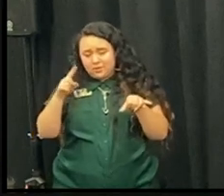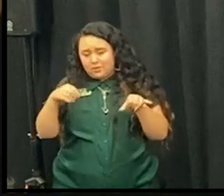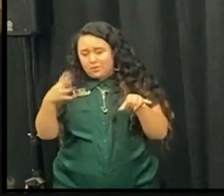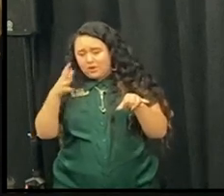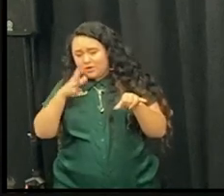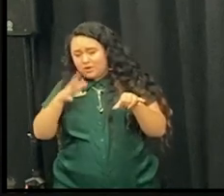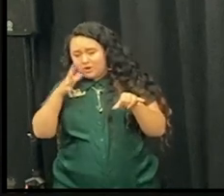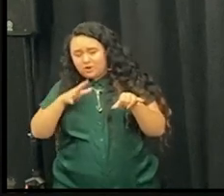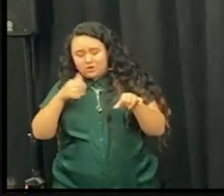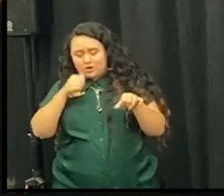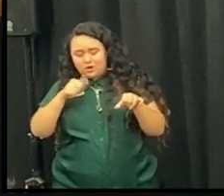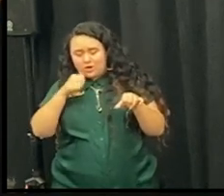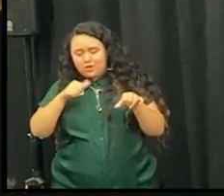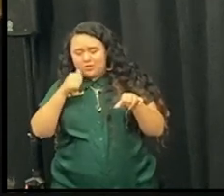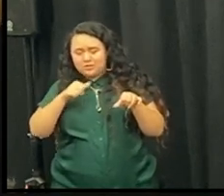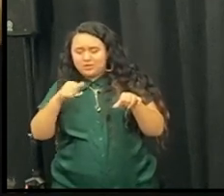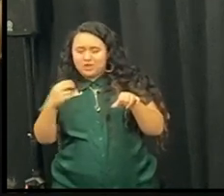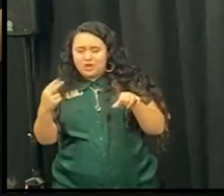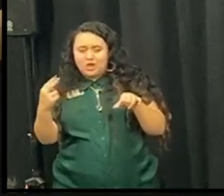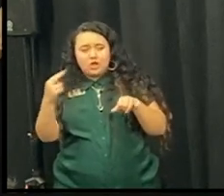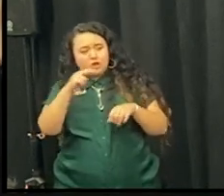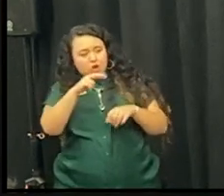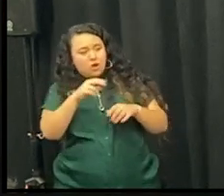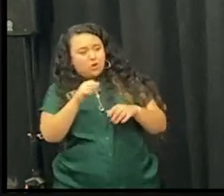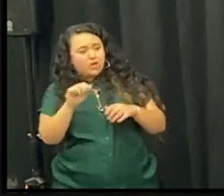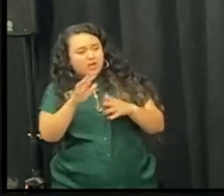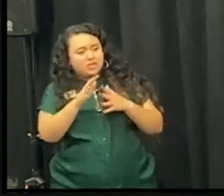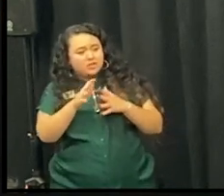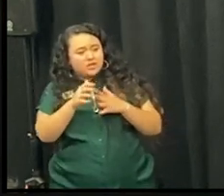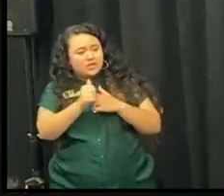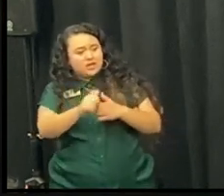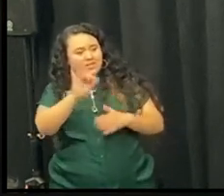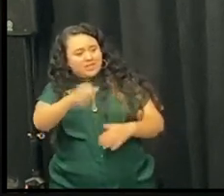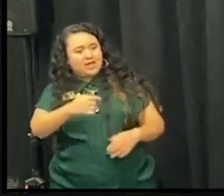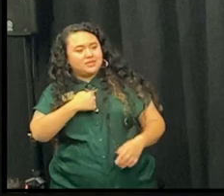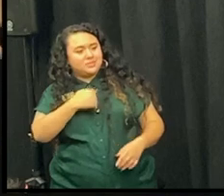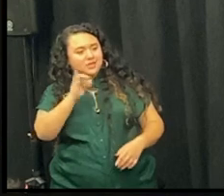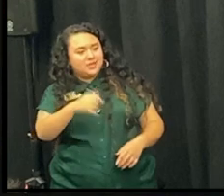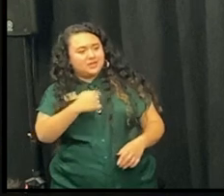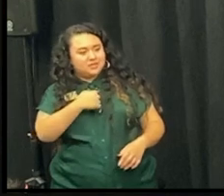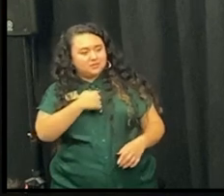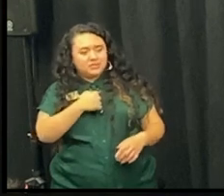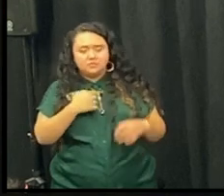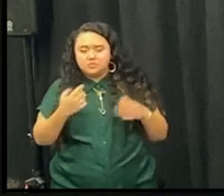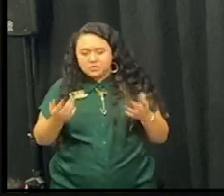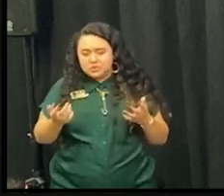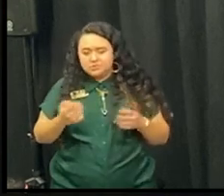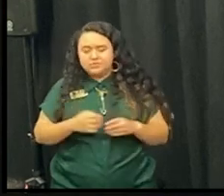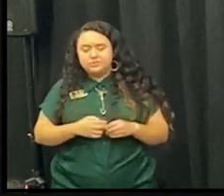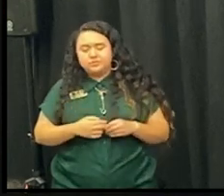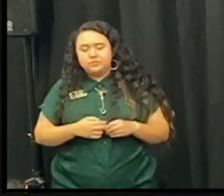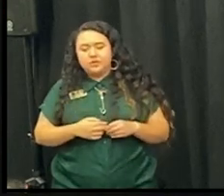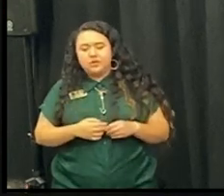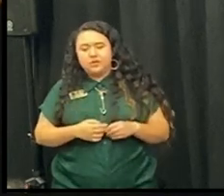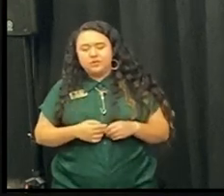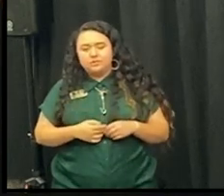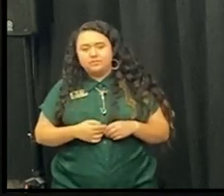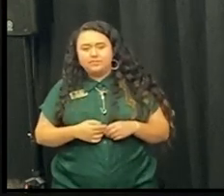girl to look at an Asian lead character and say, oh, that's me, you know? And so, yeah, that kind